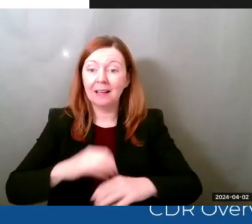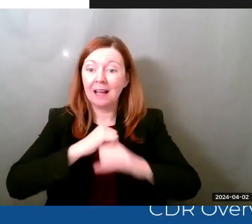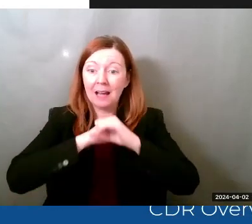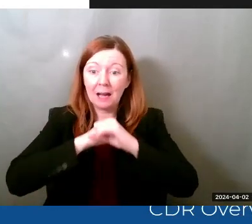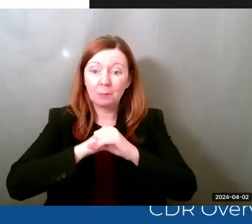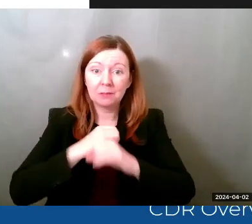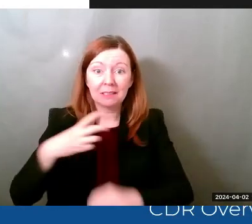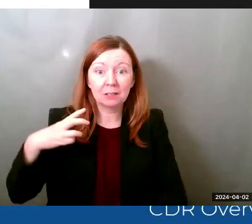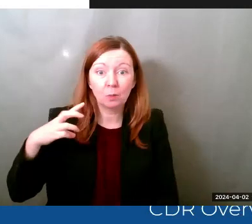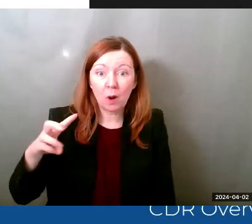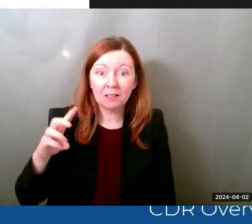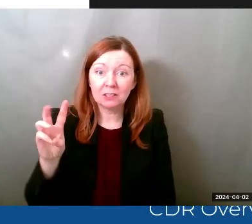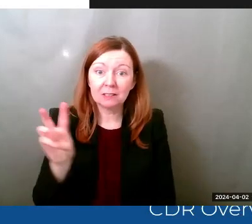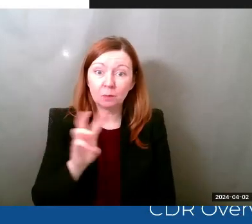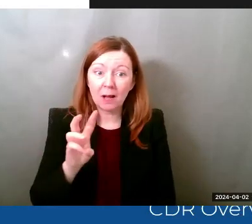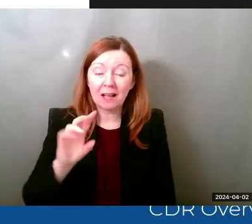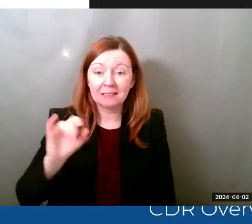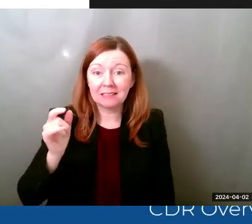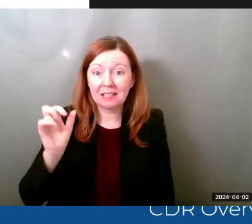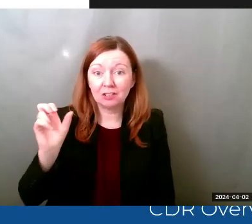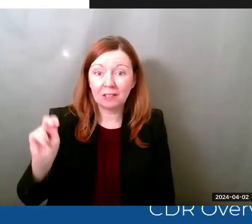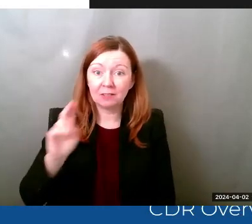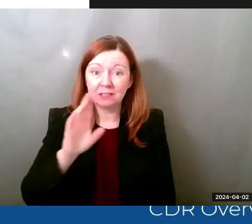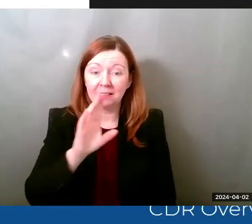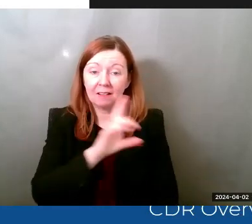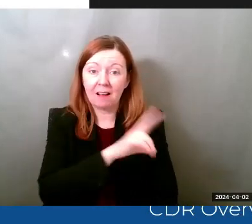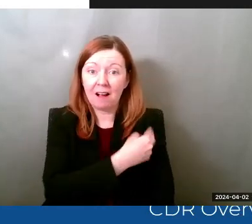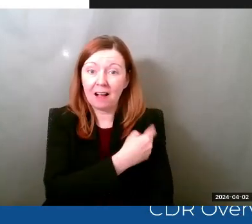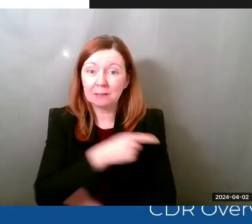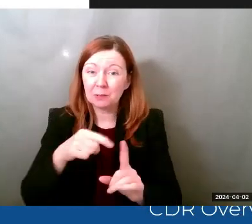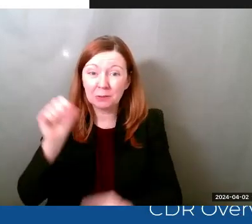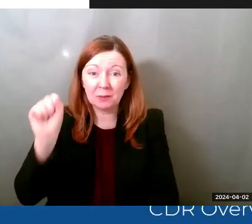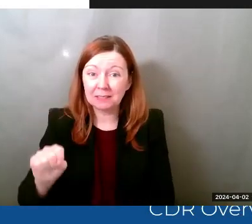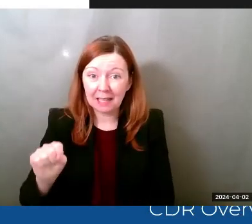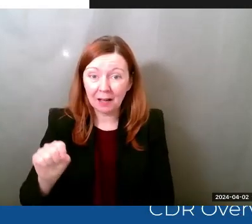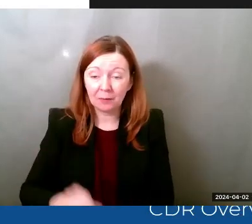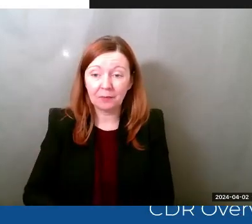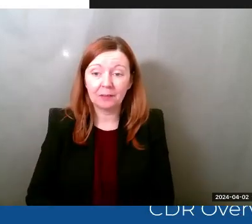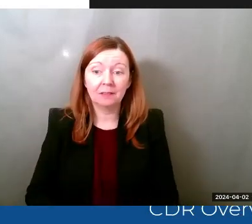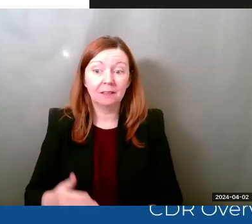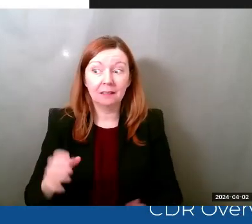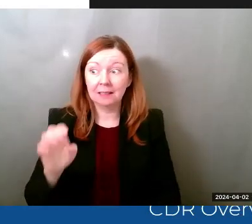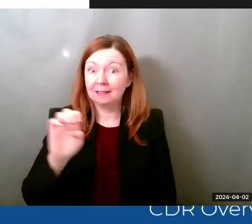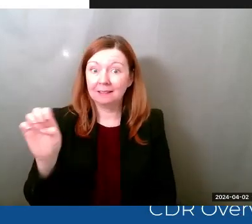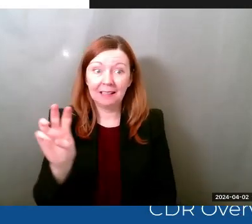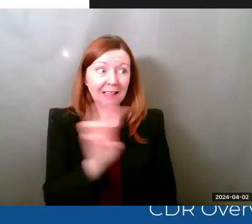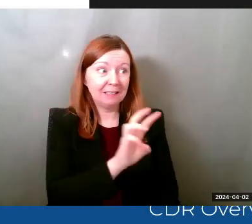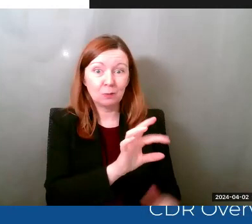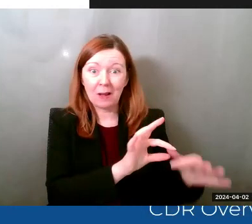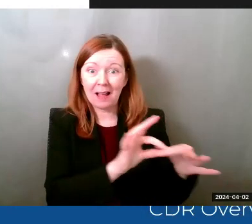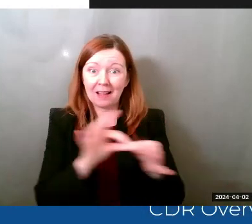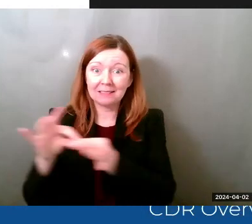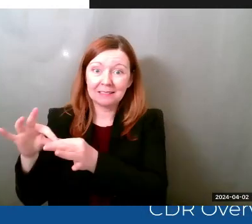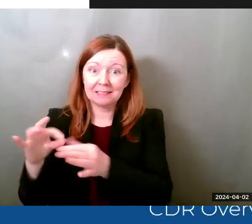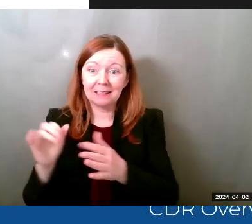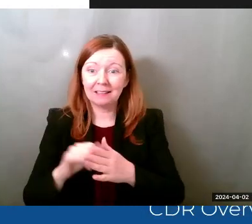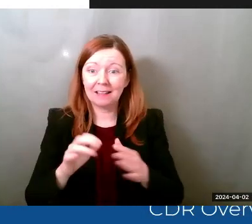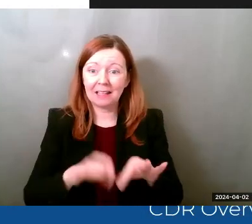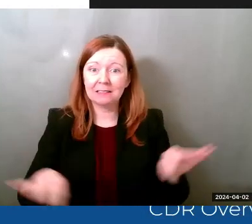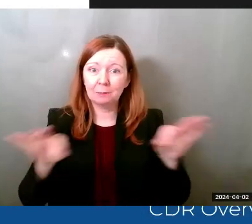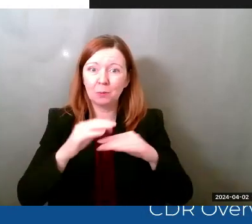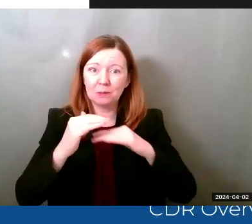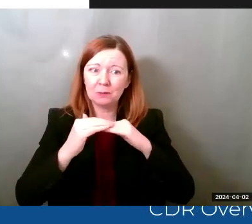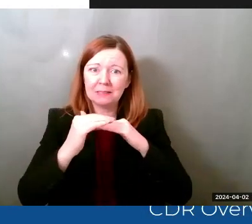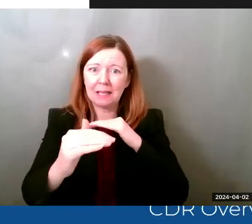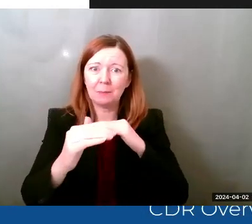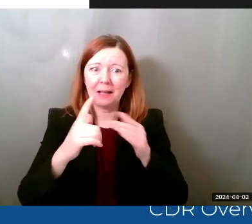Wash West and Jefferson Hospital to the south, or the east-west relations, which are important to stabilizing